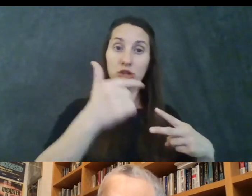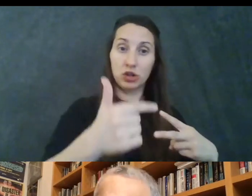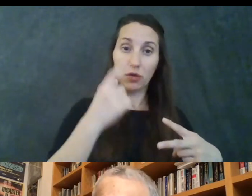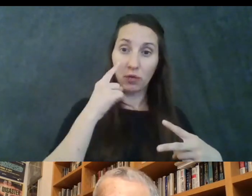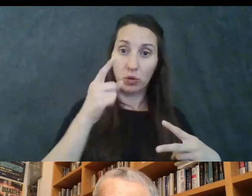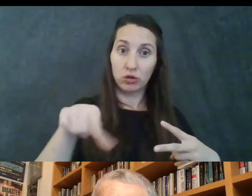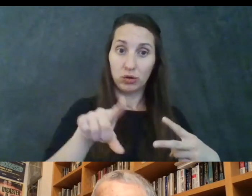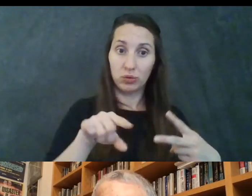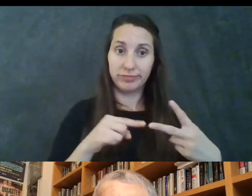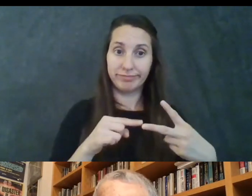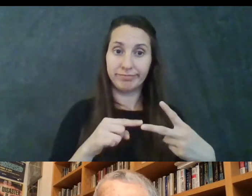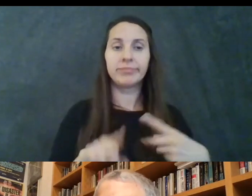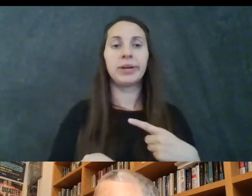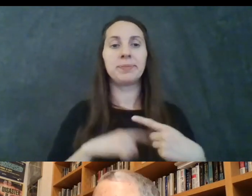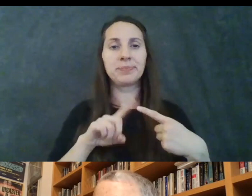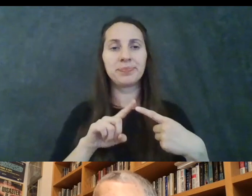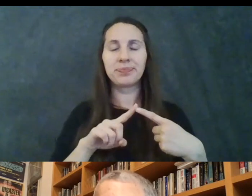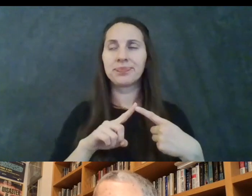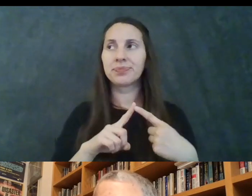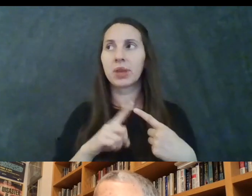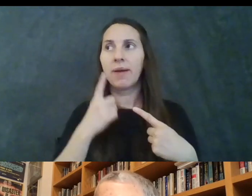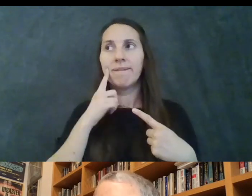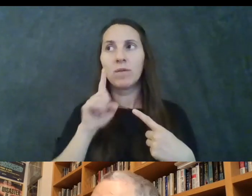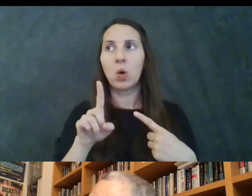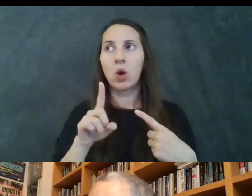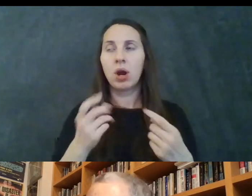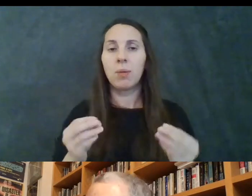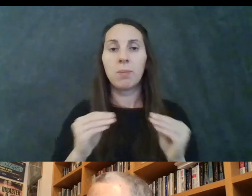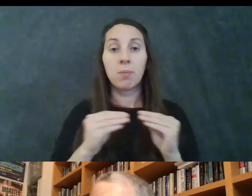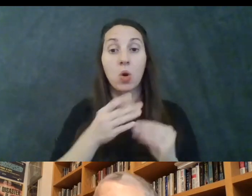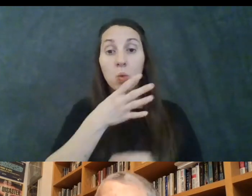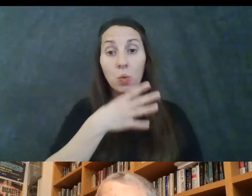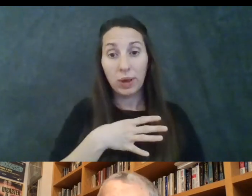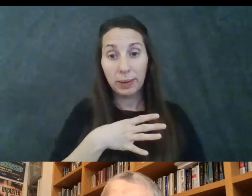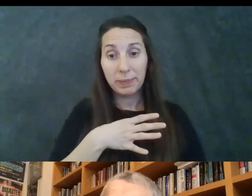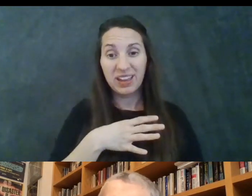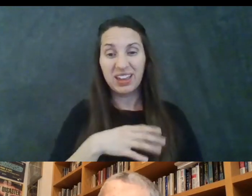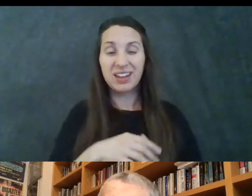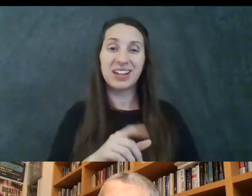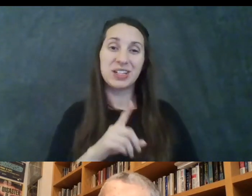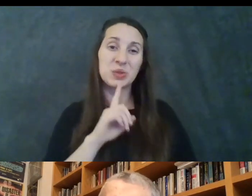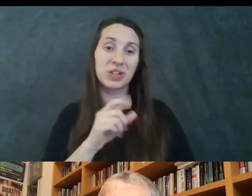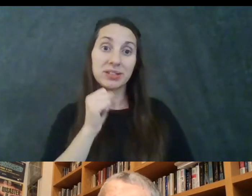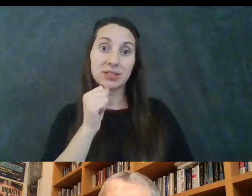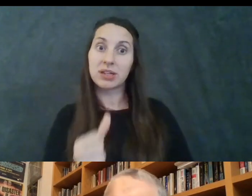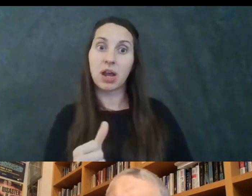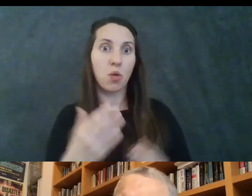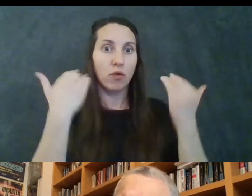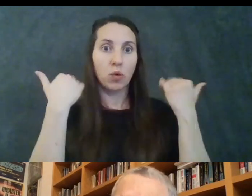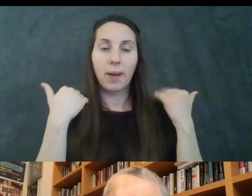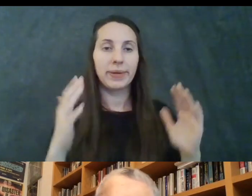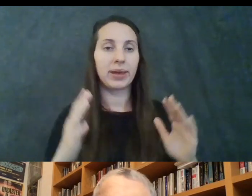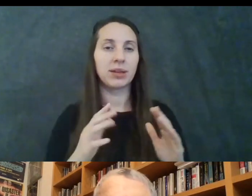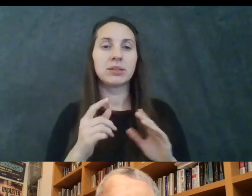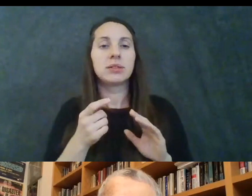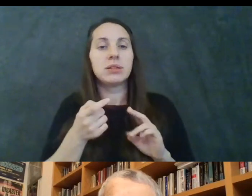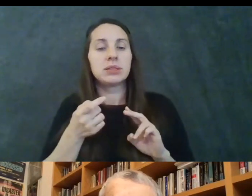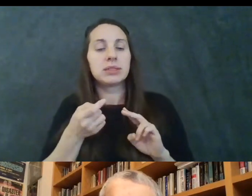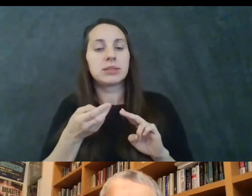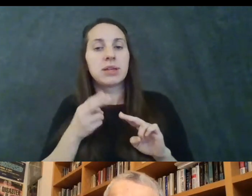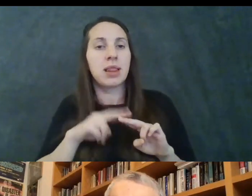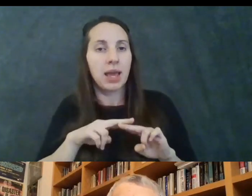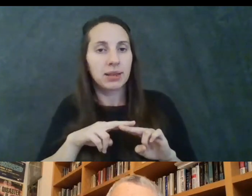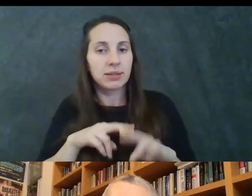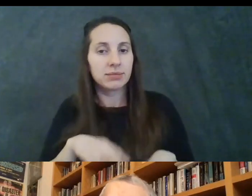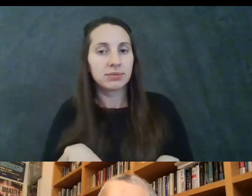part. In terms of the more women, it's not that overwhelming, honestly. It's just slightly, and it's due more to age.